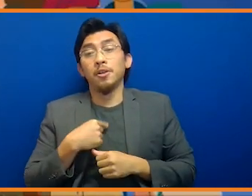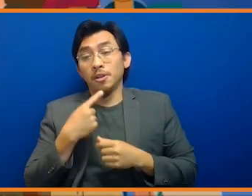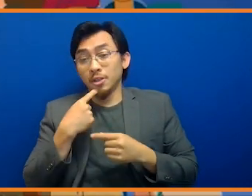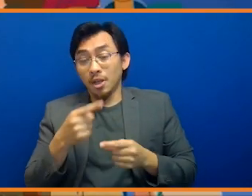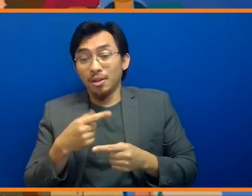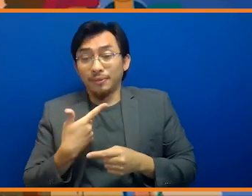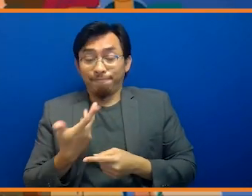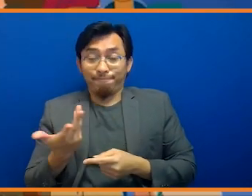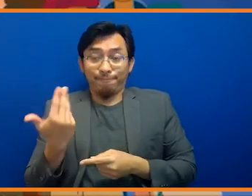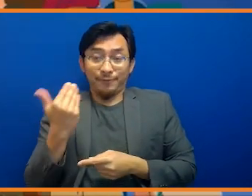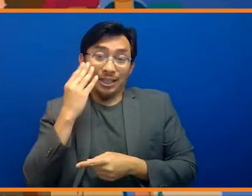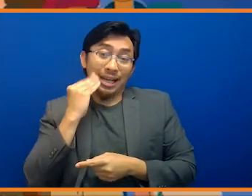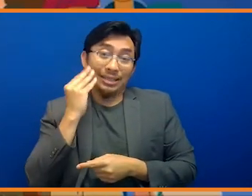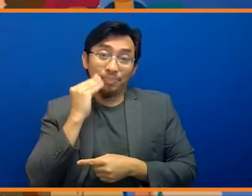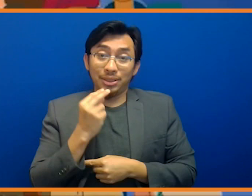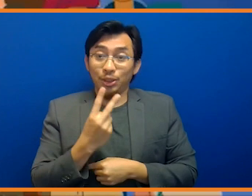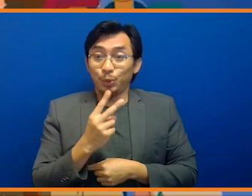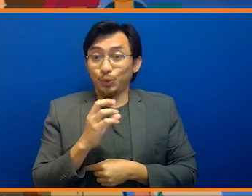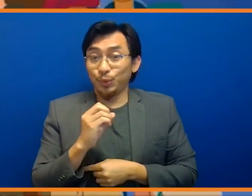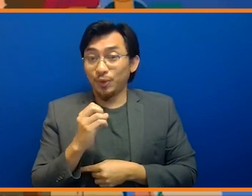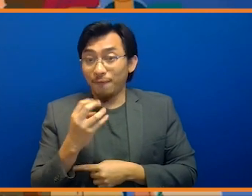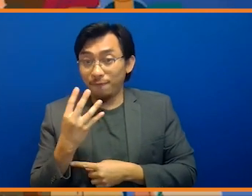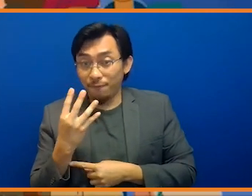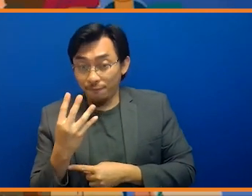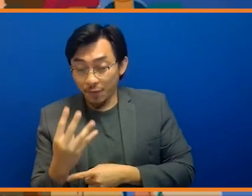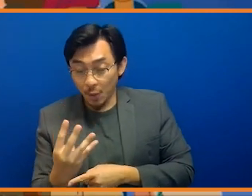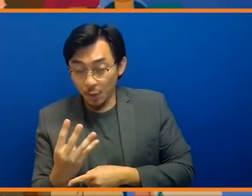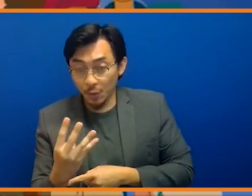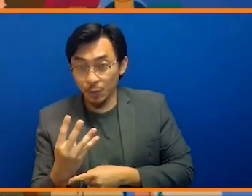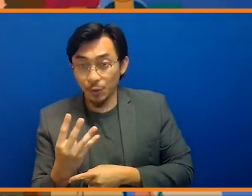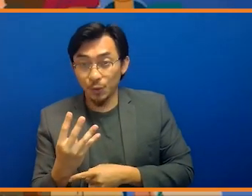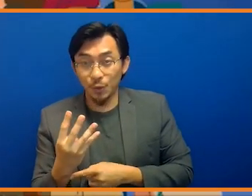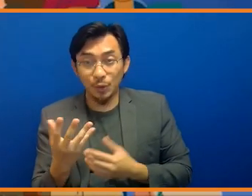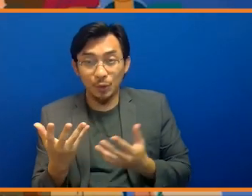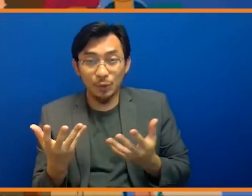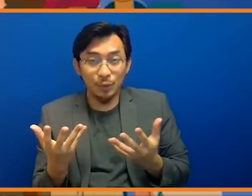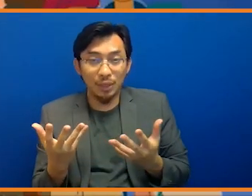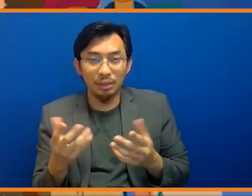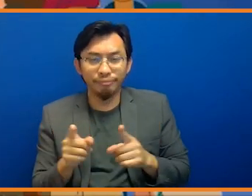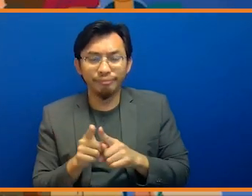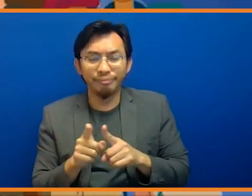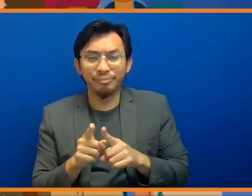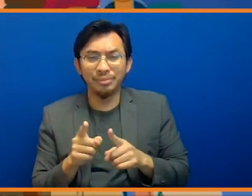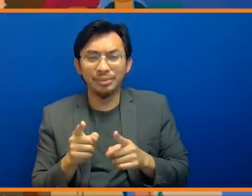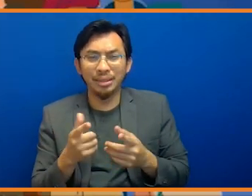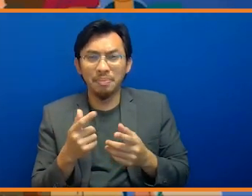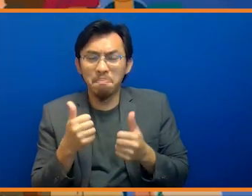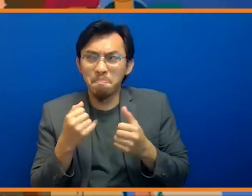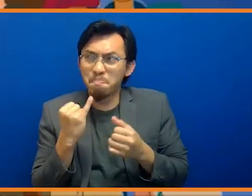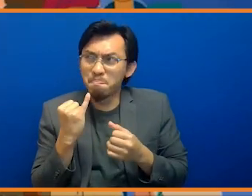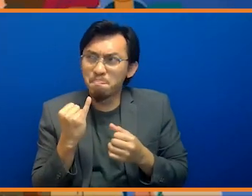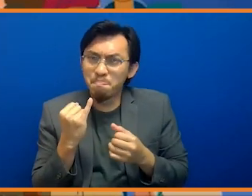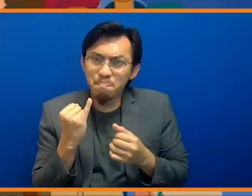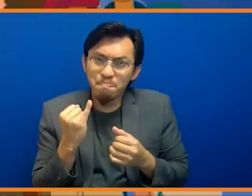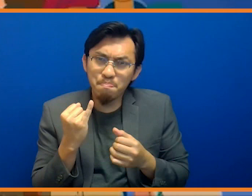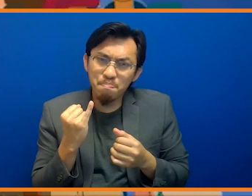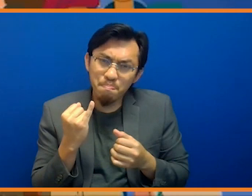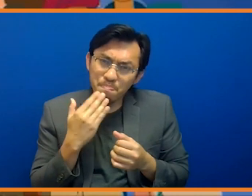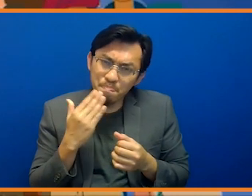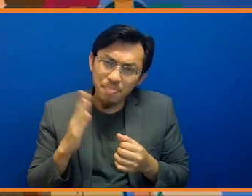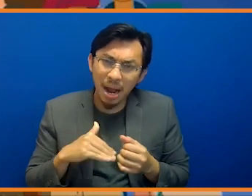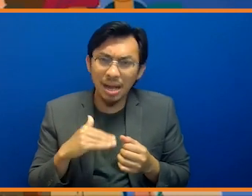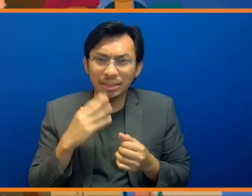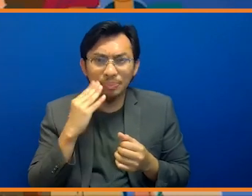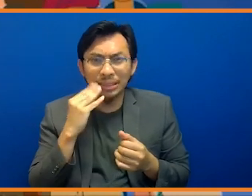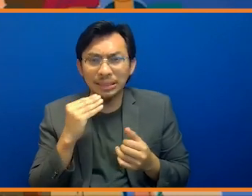that we have experienced 2004. We don't want this kind of bad experience happen again to our next